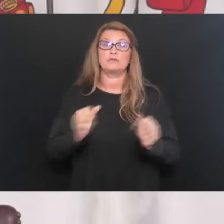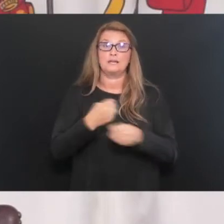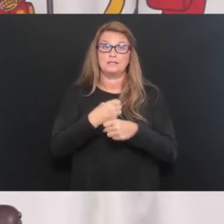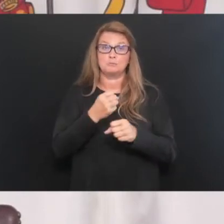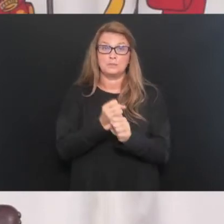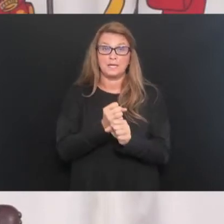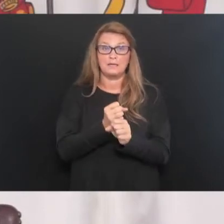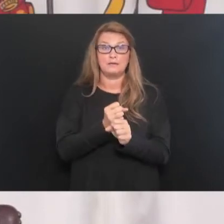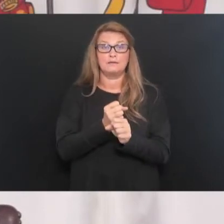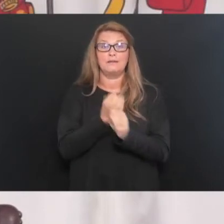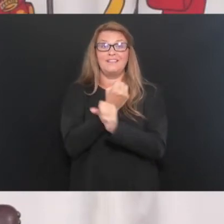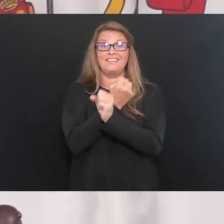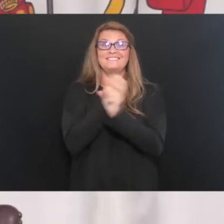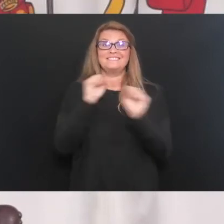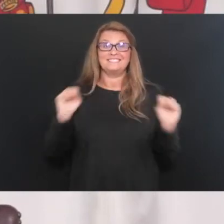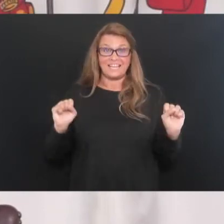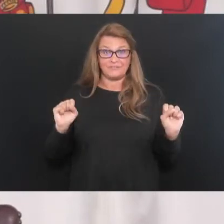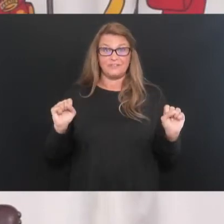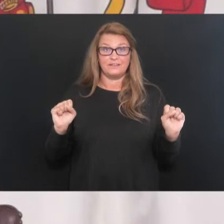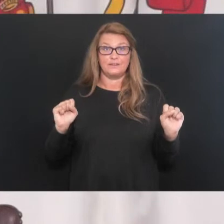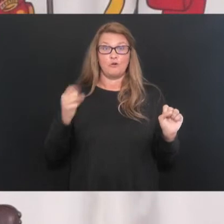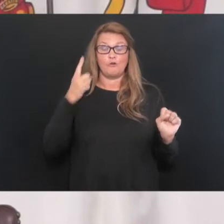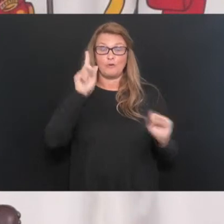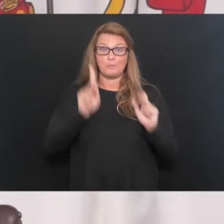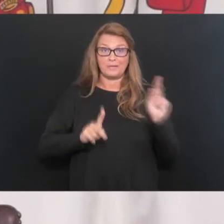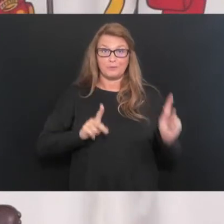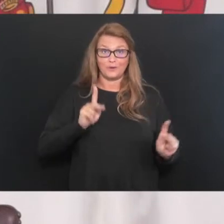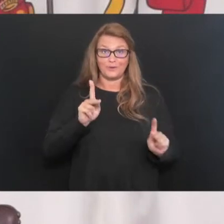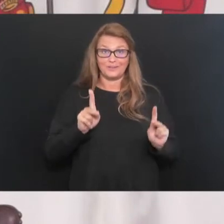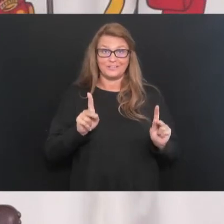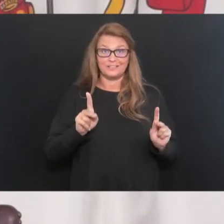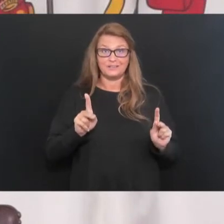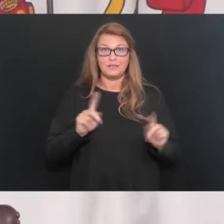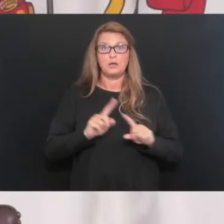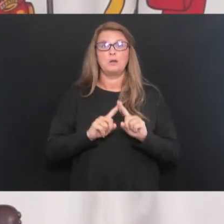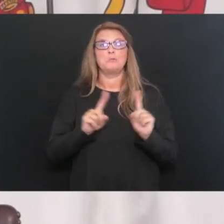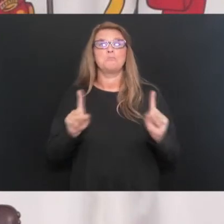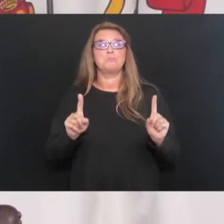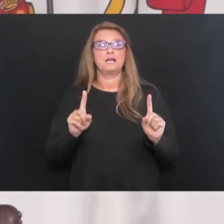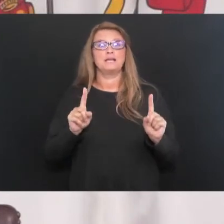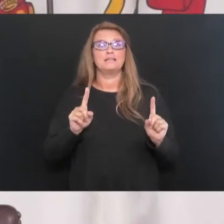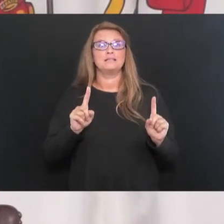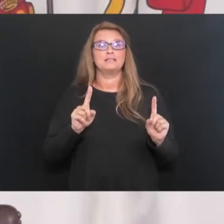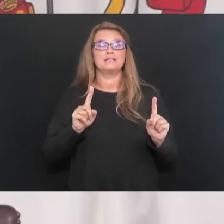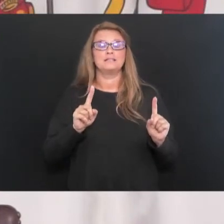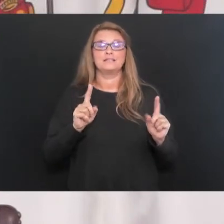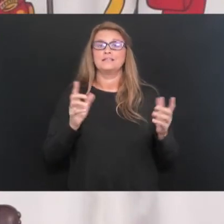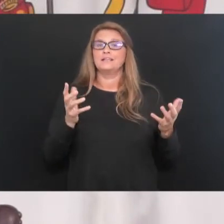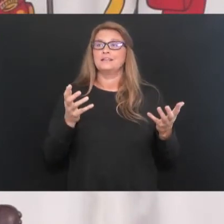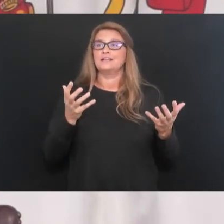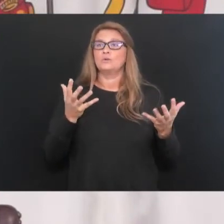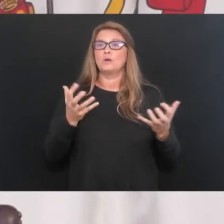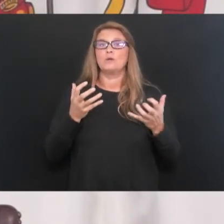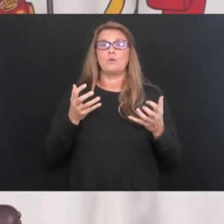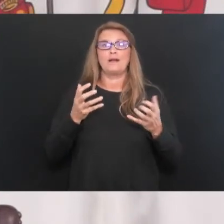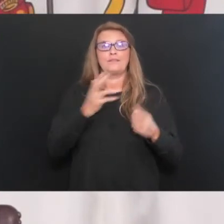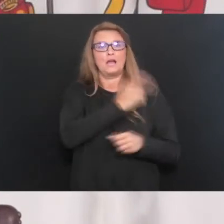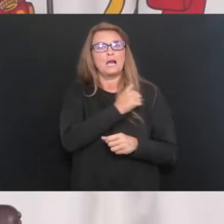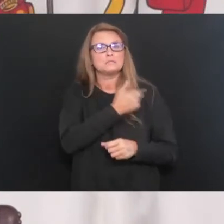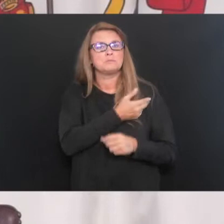people. That's the bottom line. But we're also moving to ensure the safety of